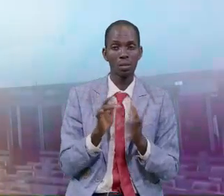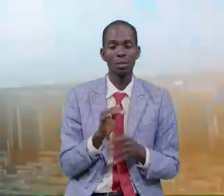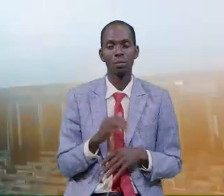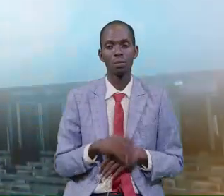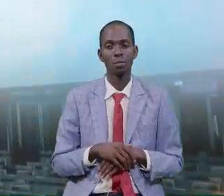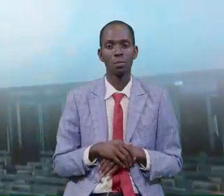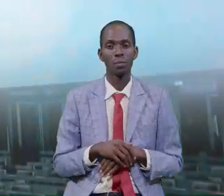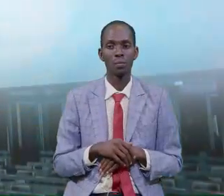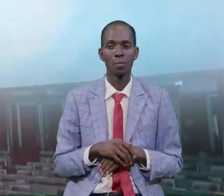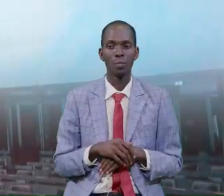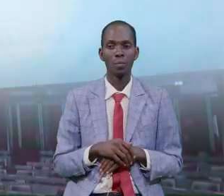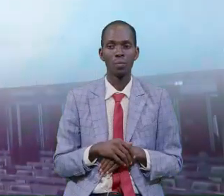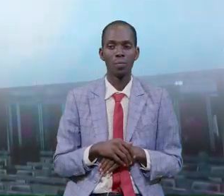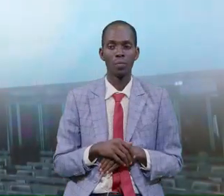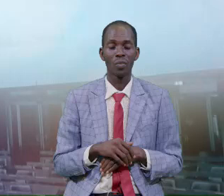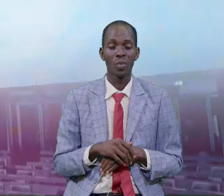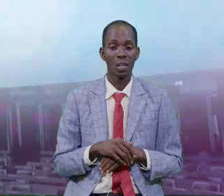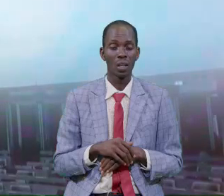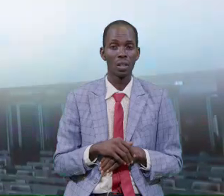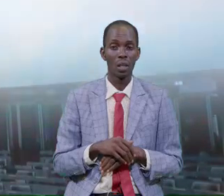this Alpha location.